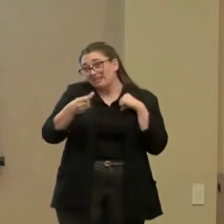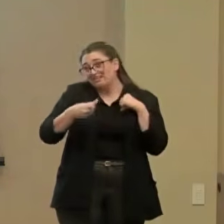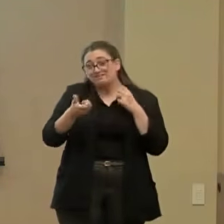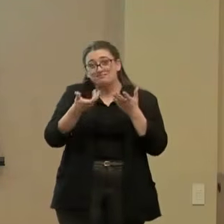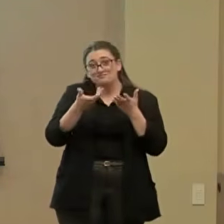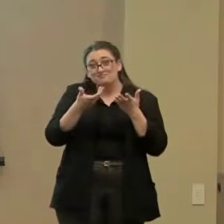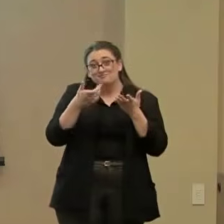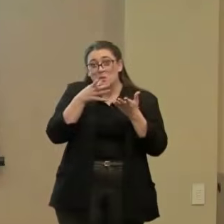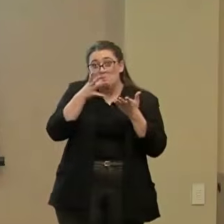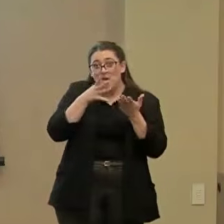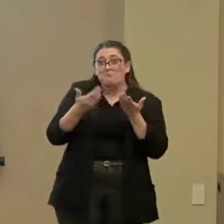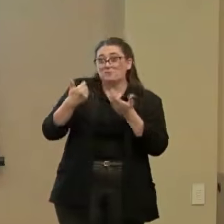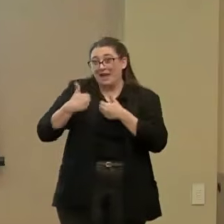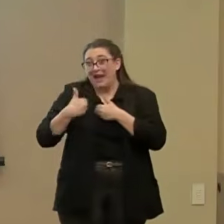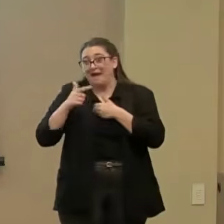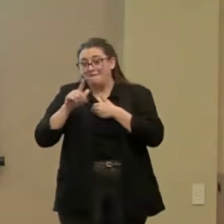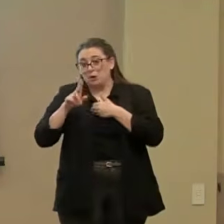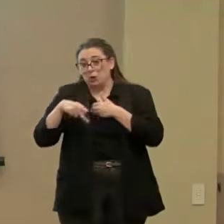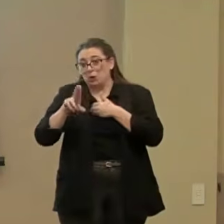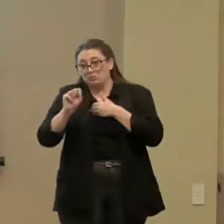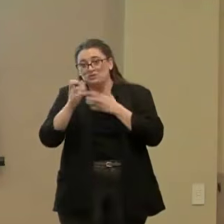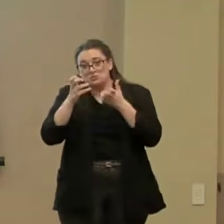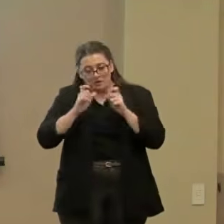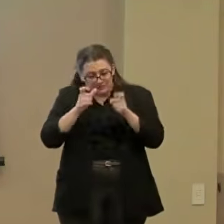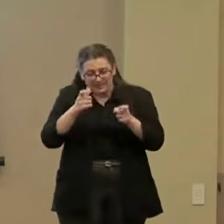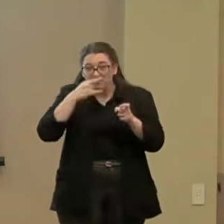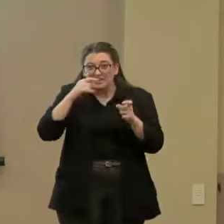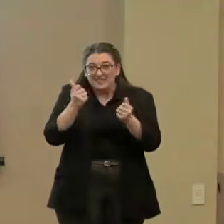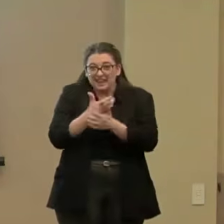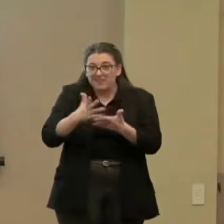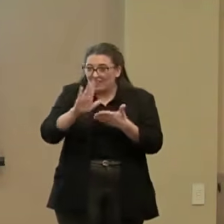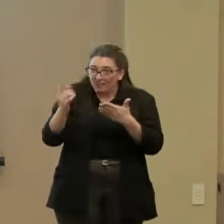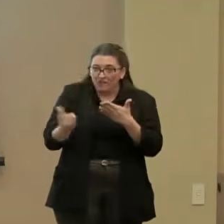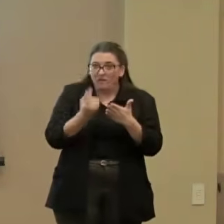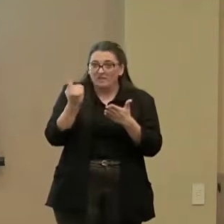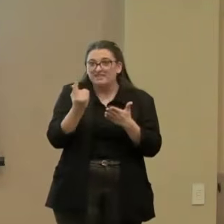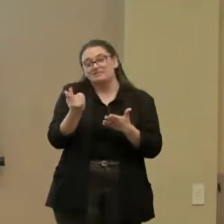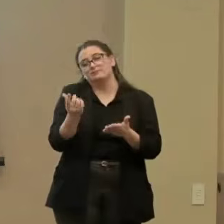lupus, is not being able to give your kids 100% all of the time.